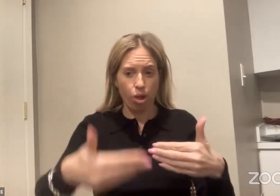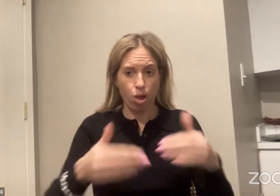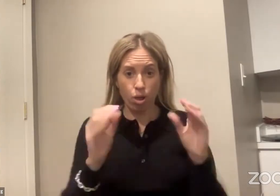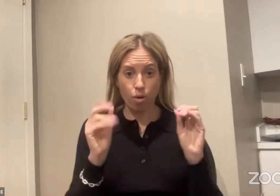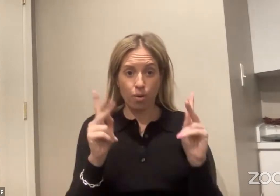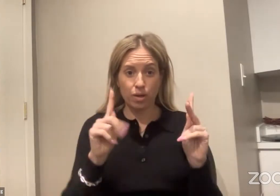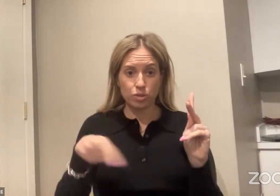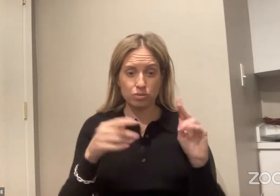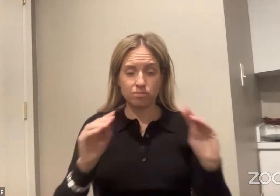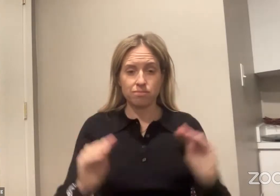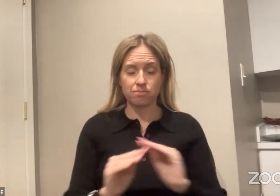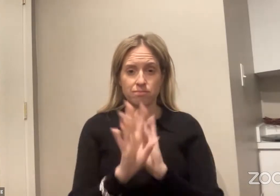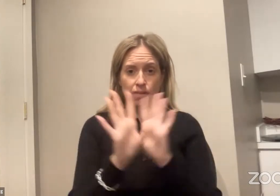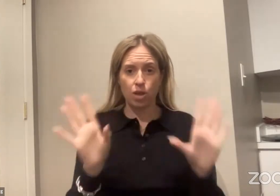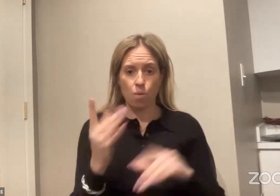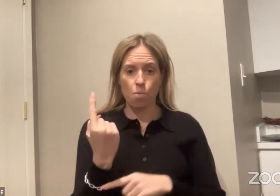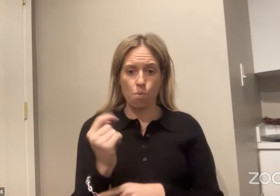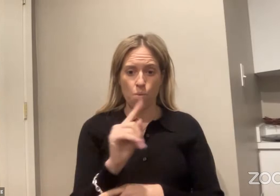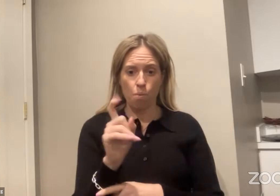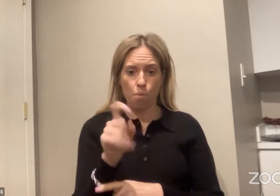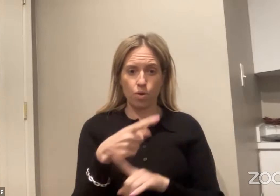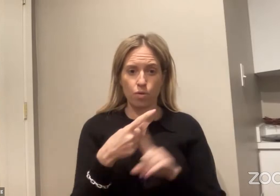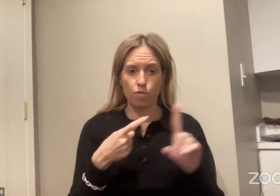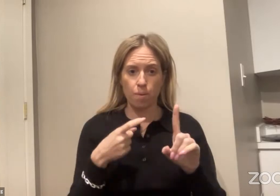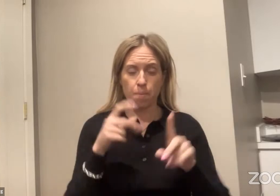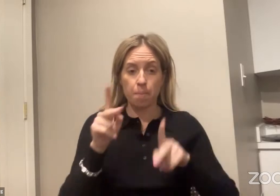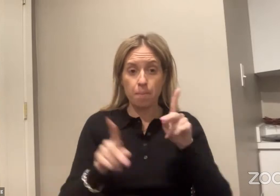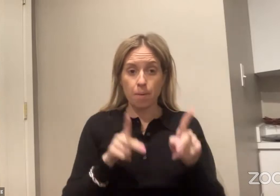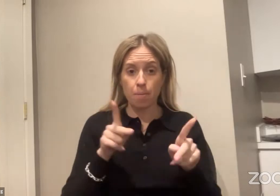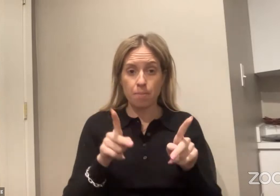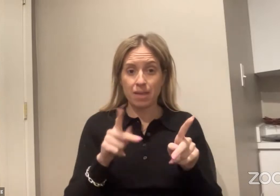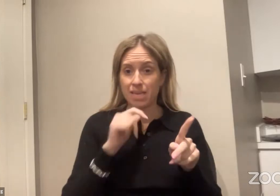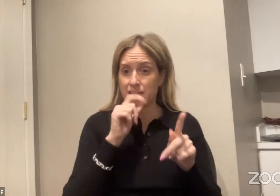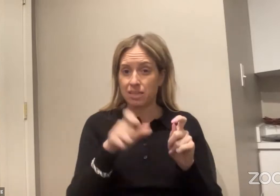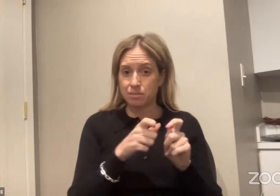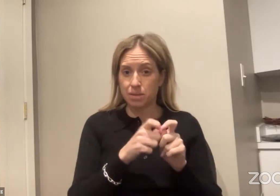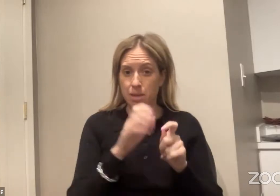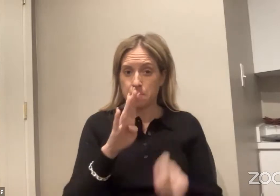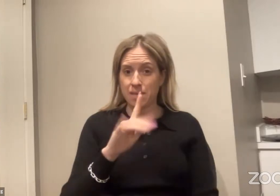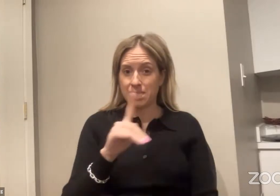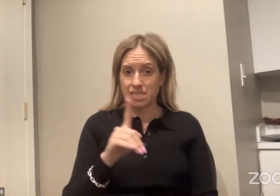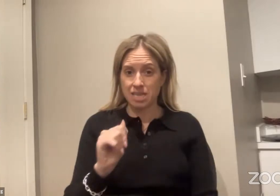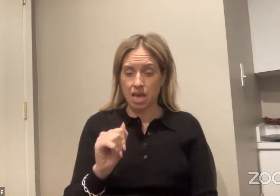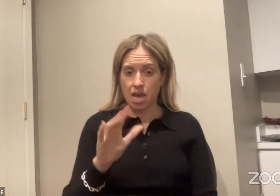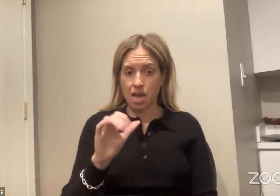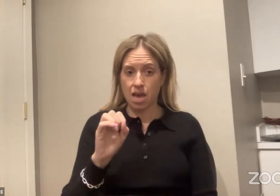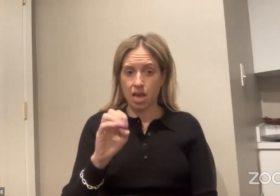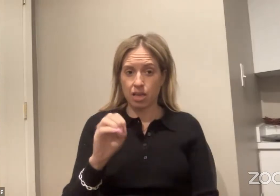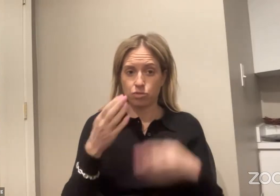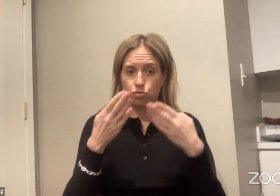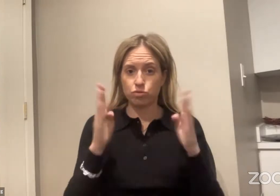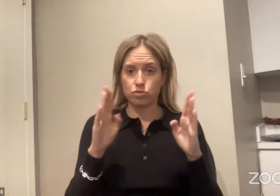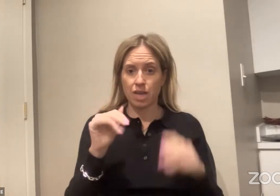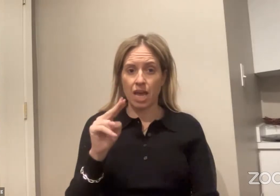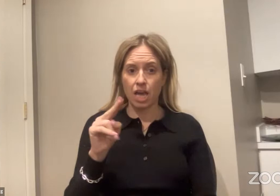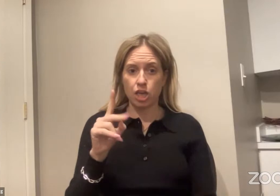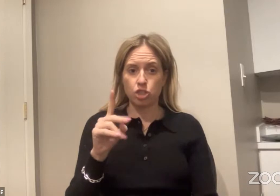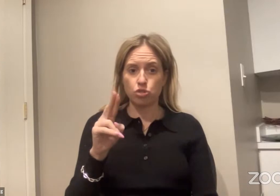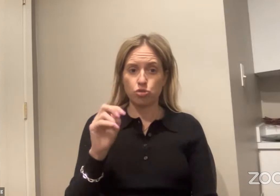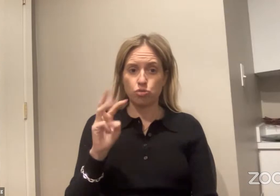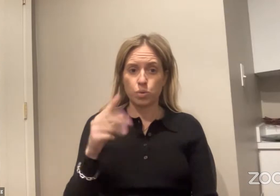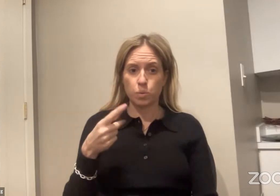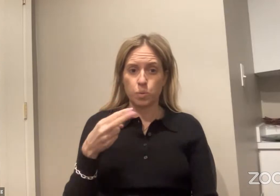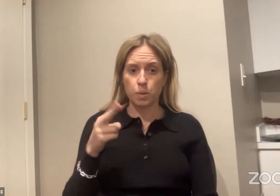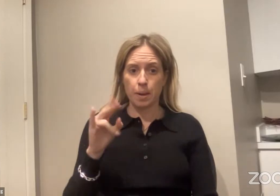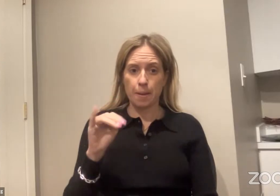to clarify, one of the questions from the public that doesn't specify on the BZA case, but just in general, Andrew Grimberg, is there any way for